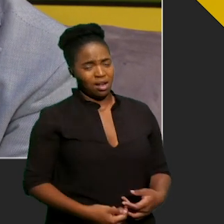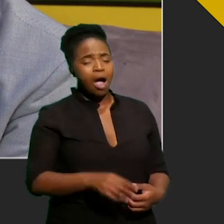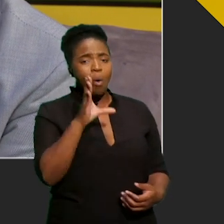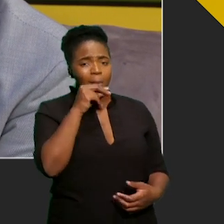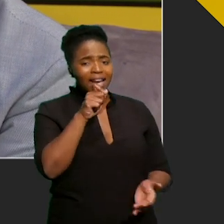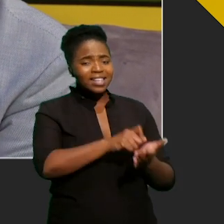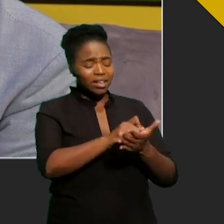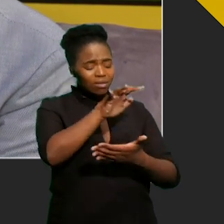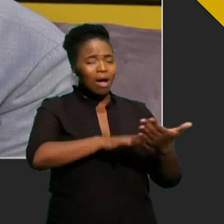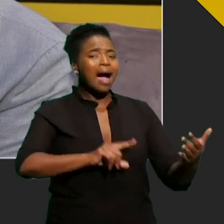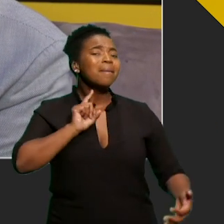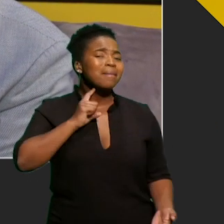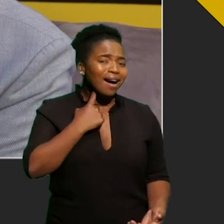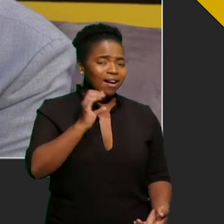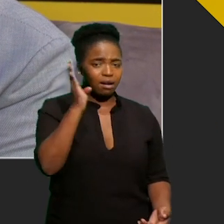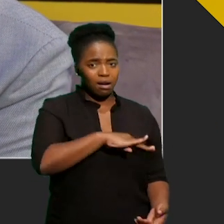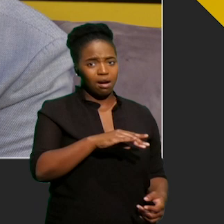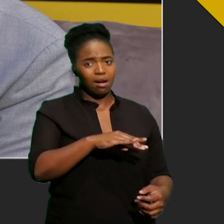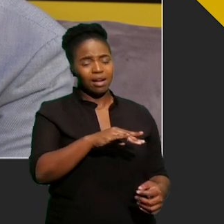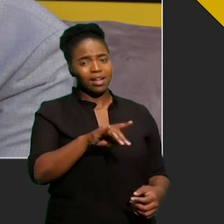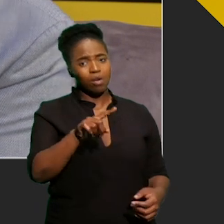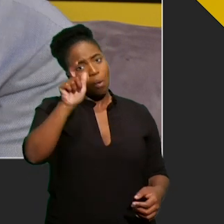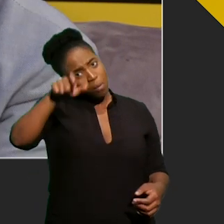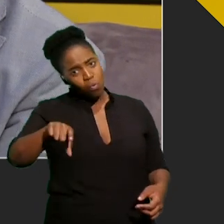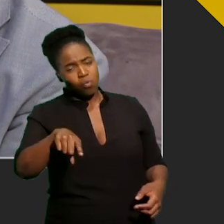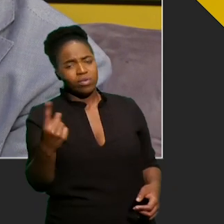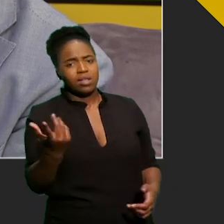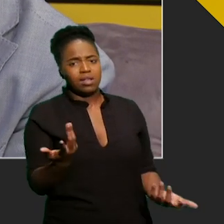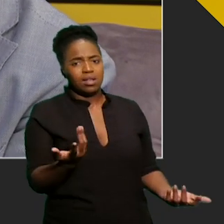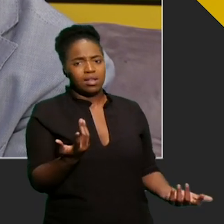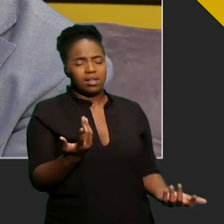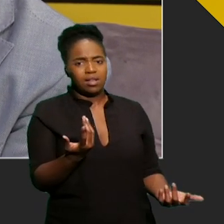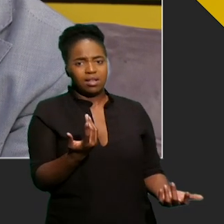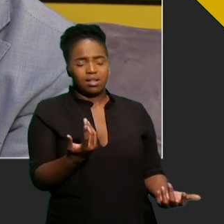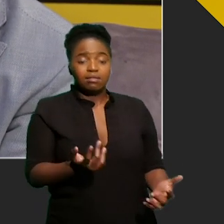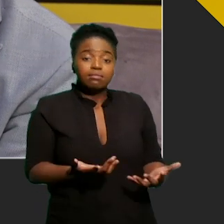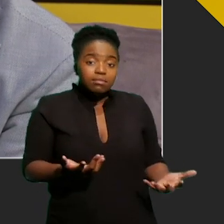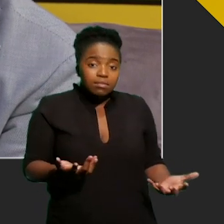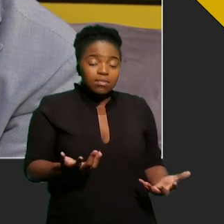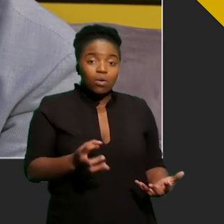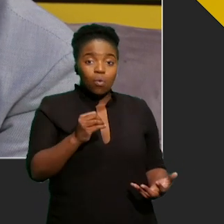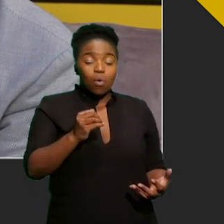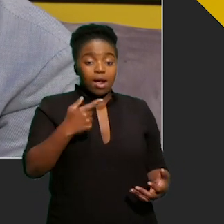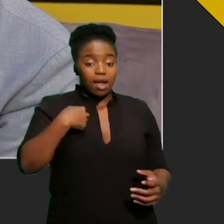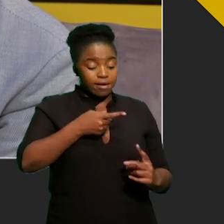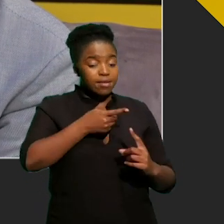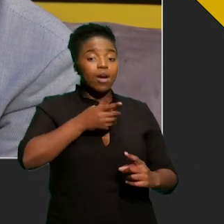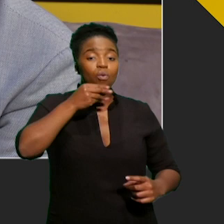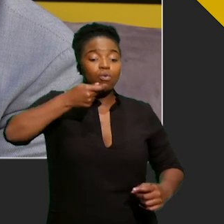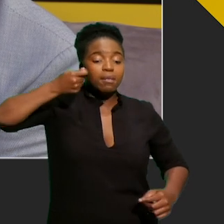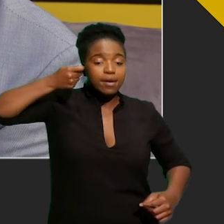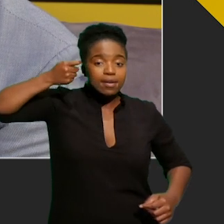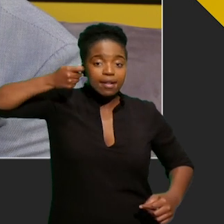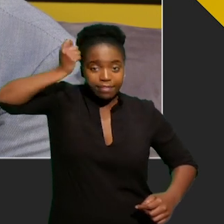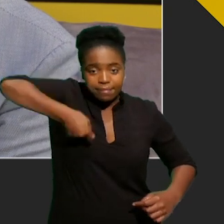saying something that is not factual about someone. So in a sense, there is a big, sort of X hanging over our heads if we